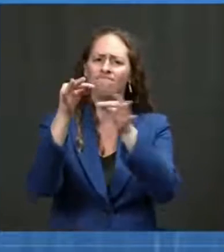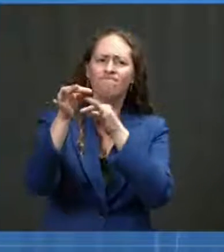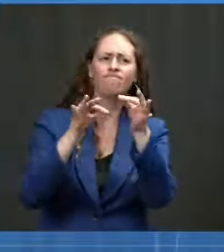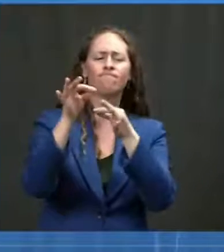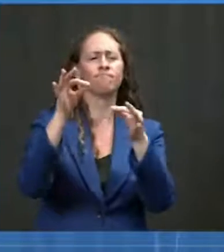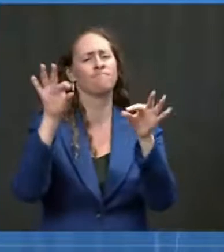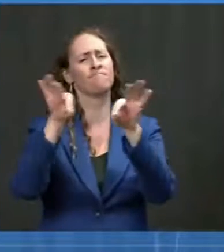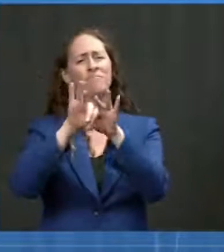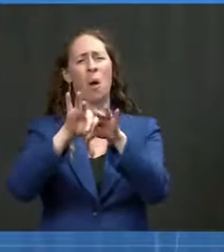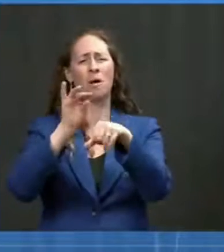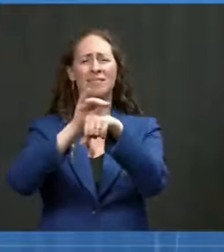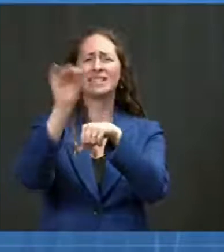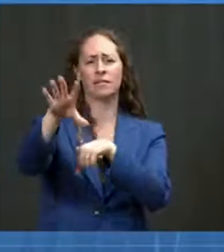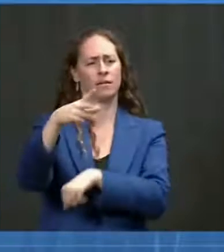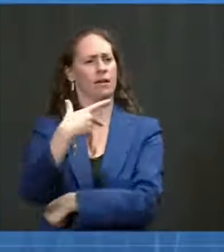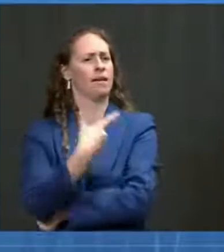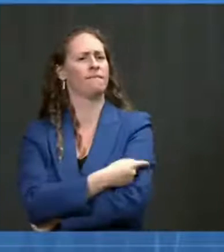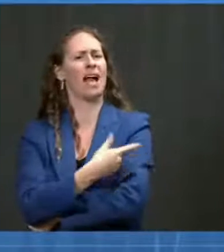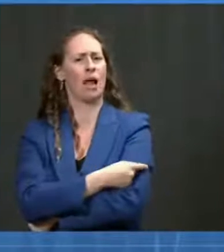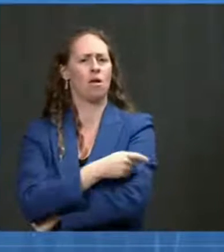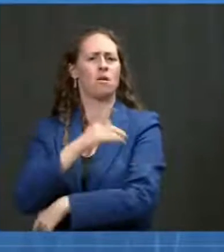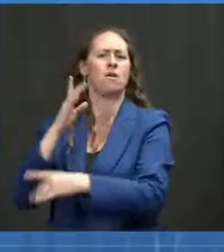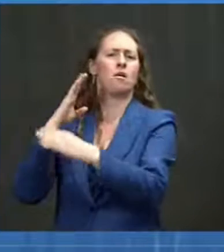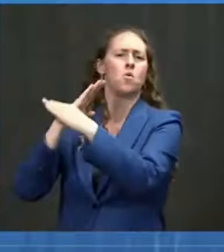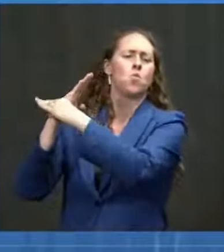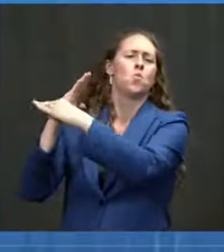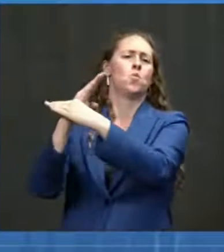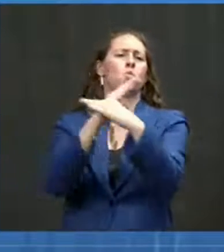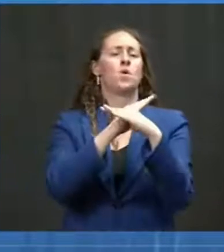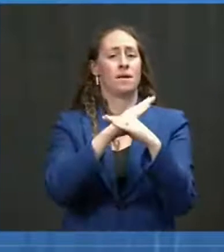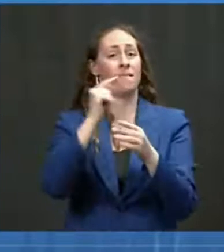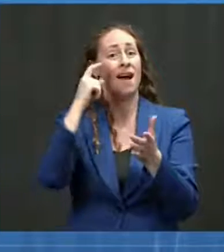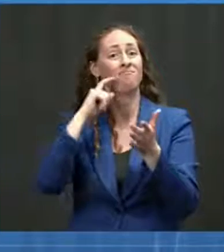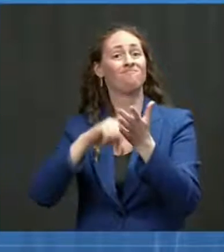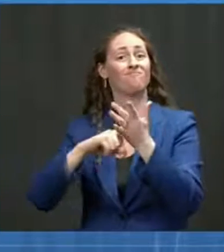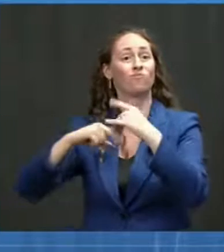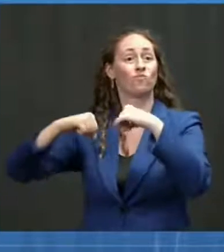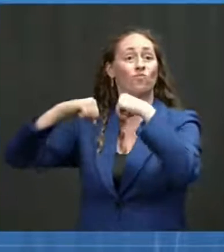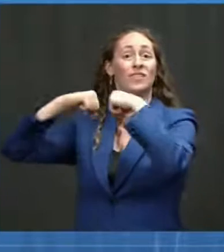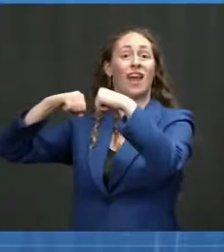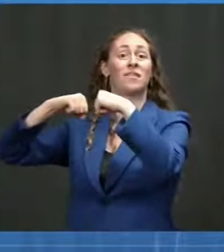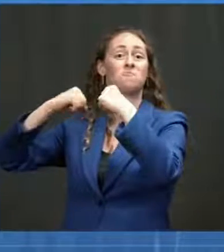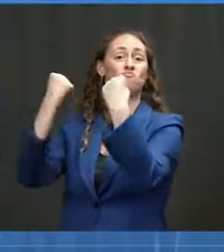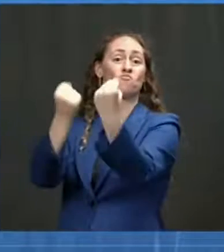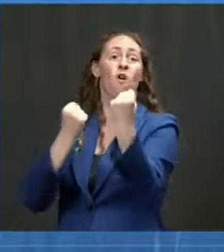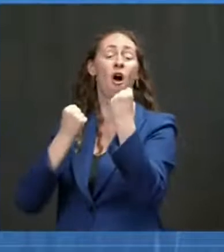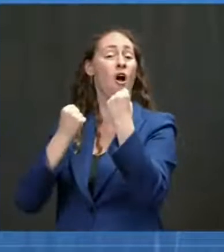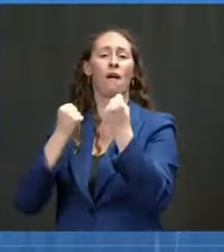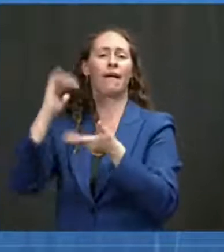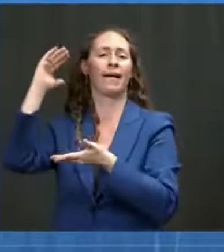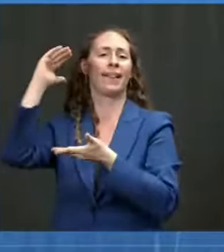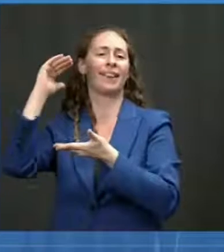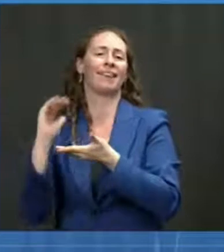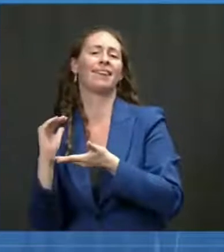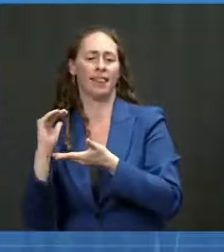waning. And even though our vaccines are currently working well to prevent hospitalizations, we are seeing concerning